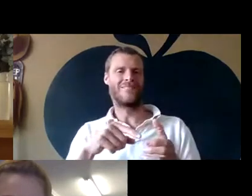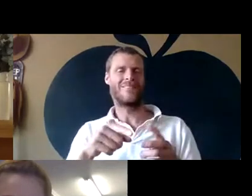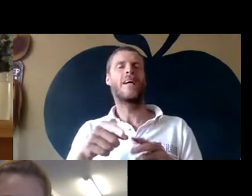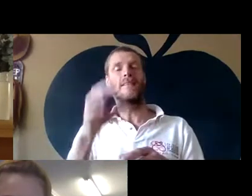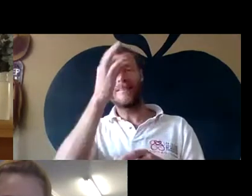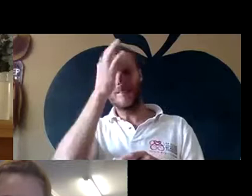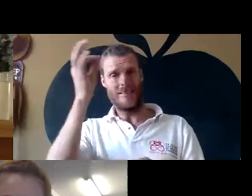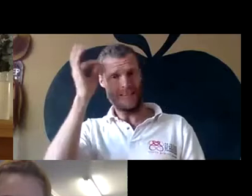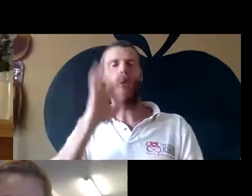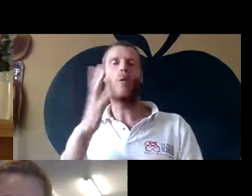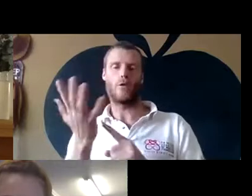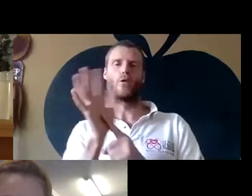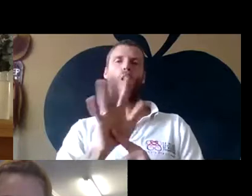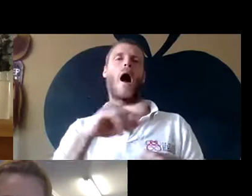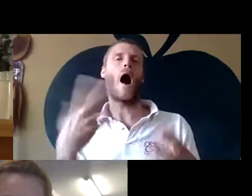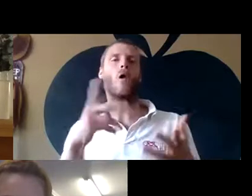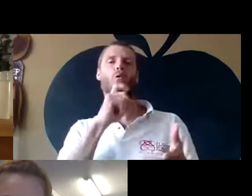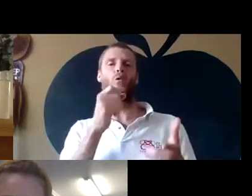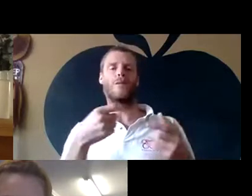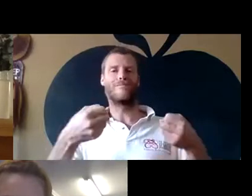basically, to communicate.